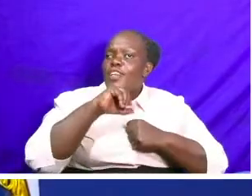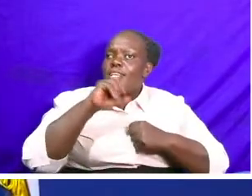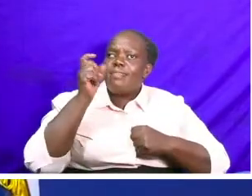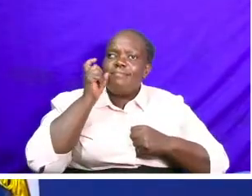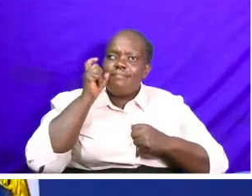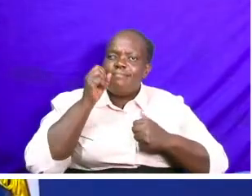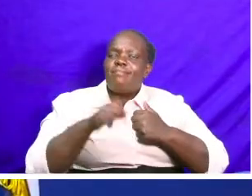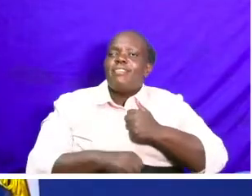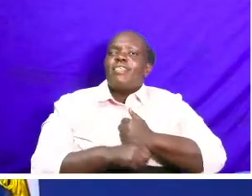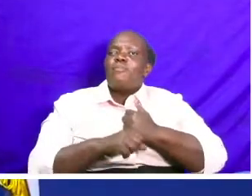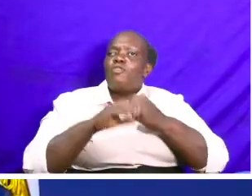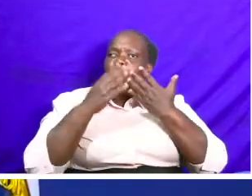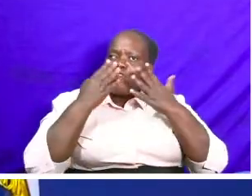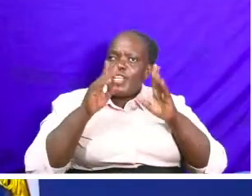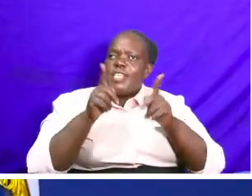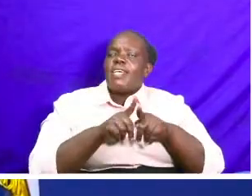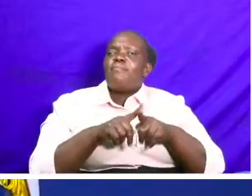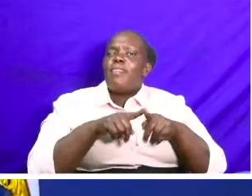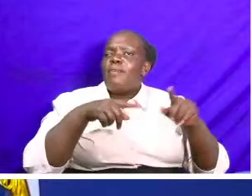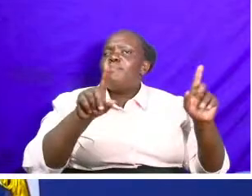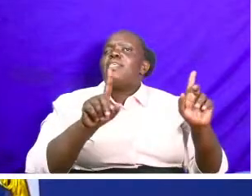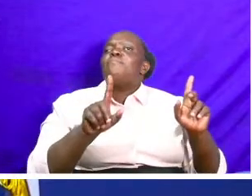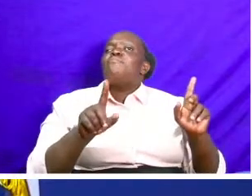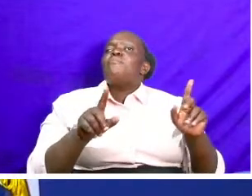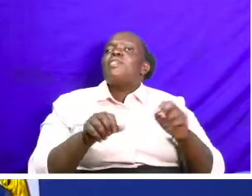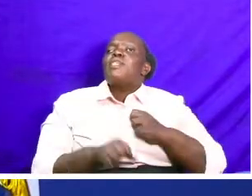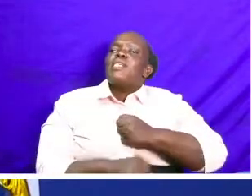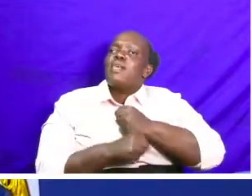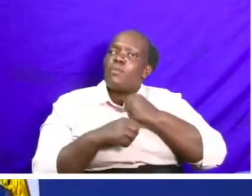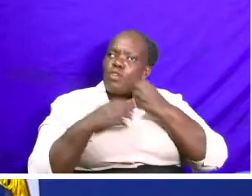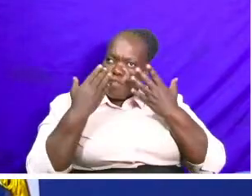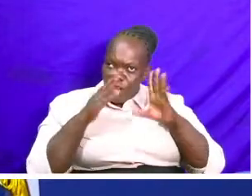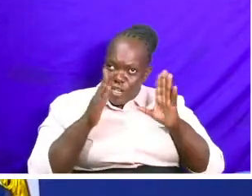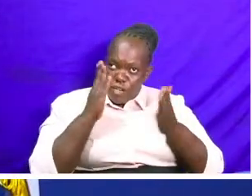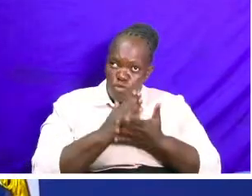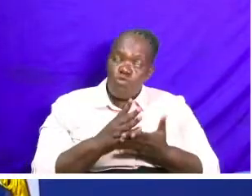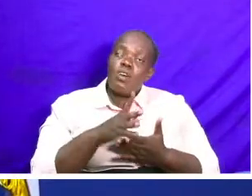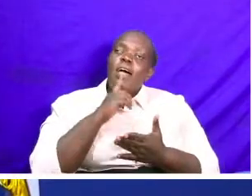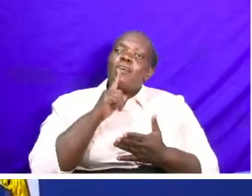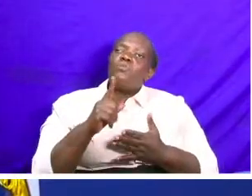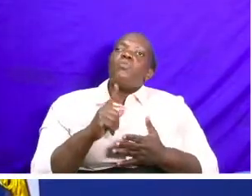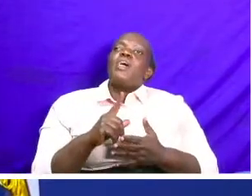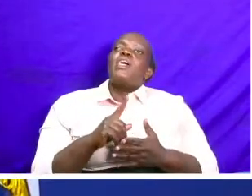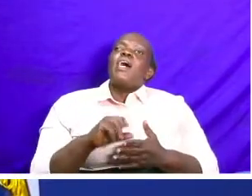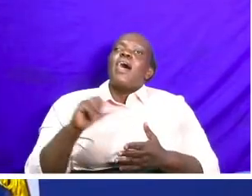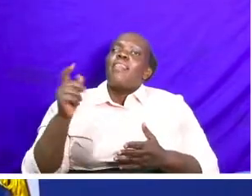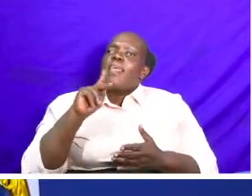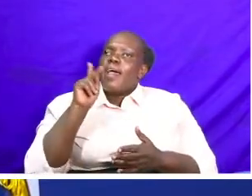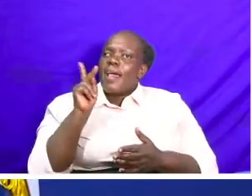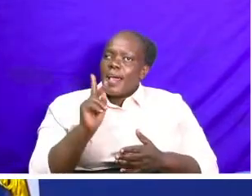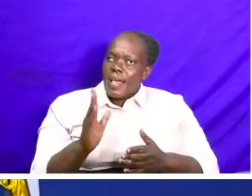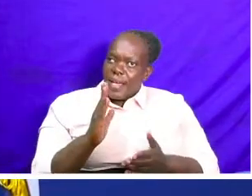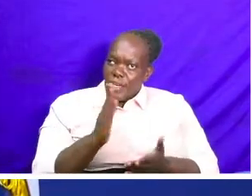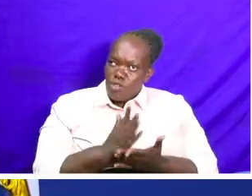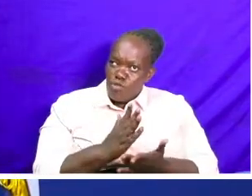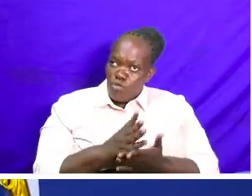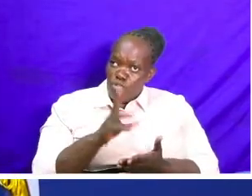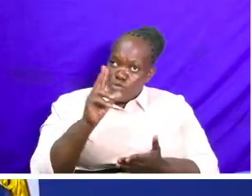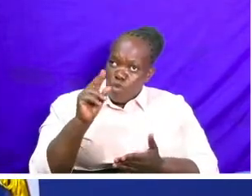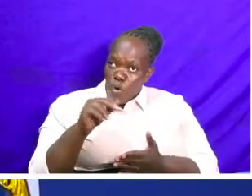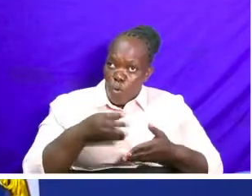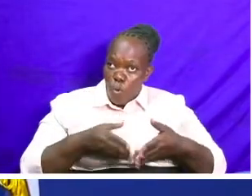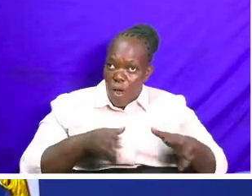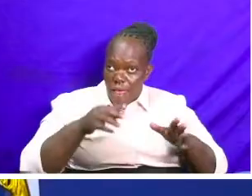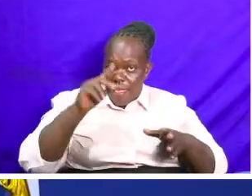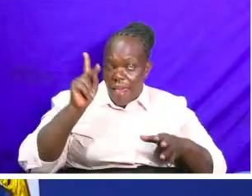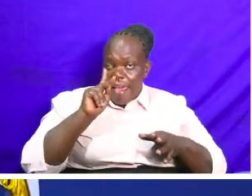stand with them, just like they've also stood with us. And that one, we assure fellow Kenyans that there is no way the